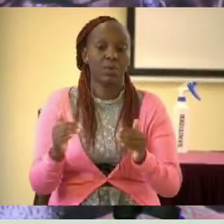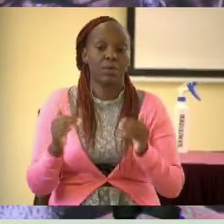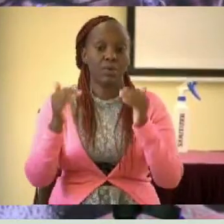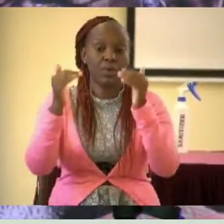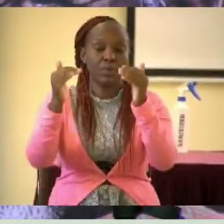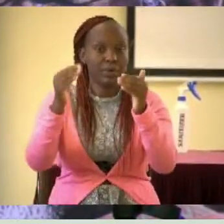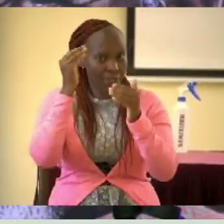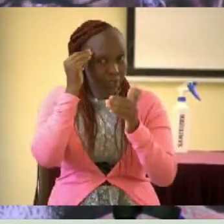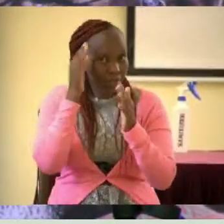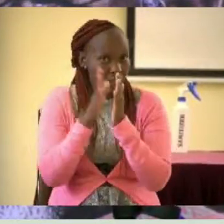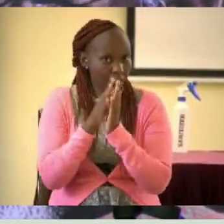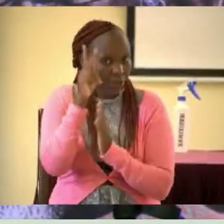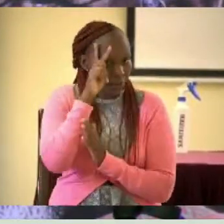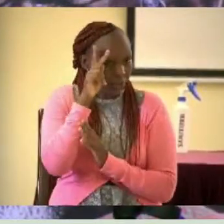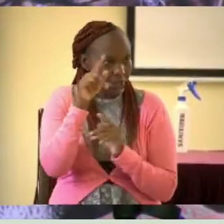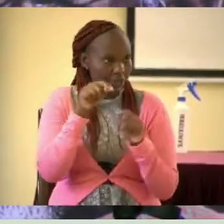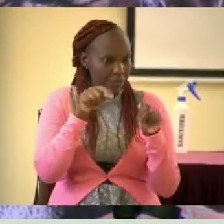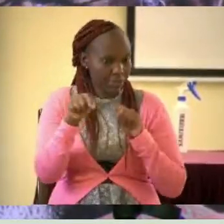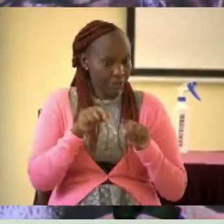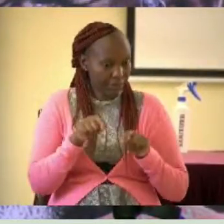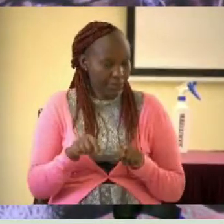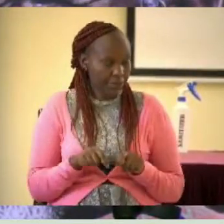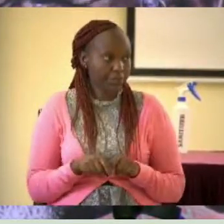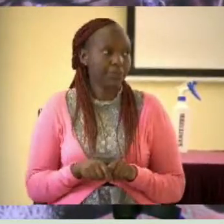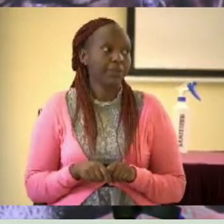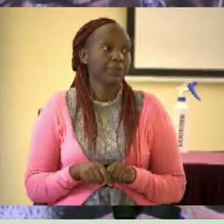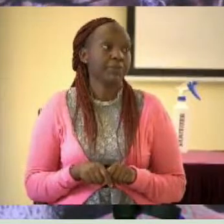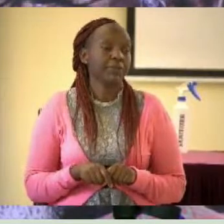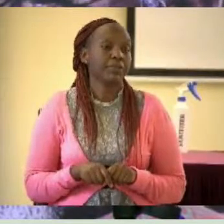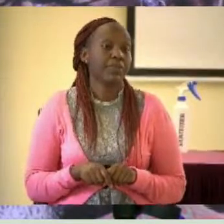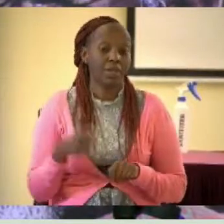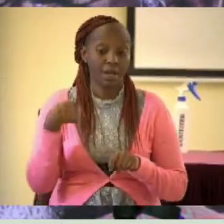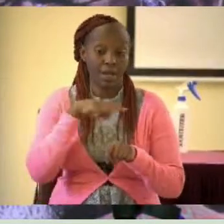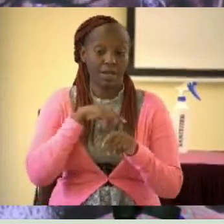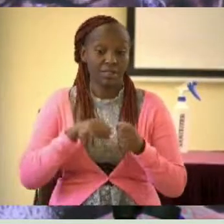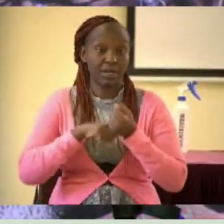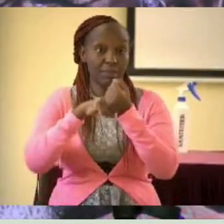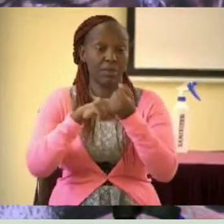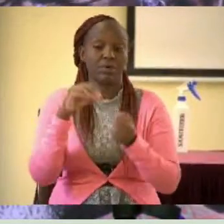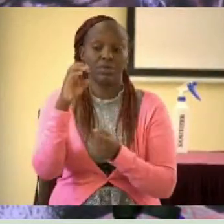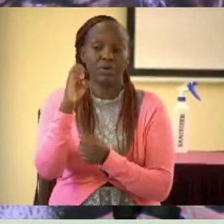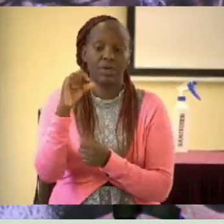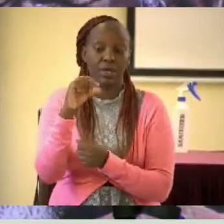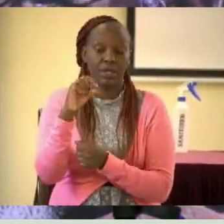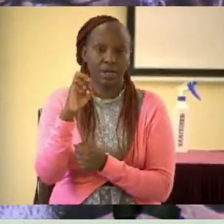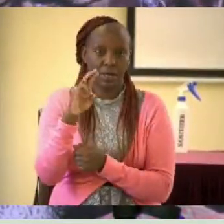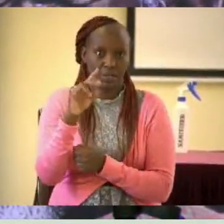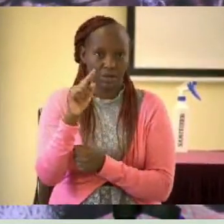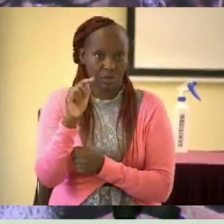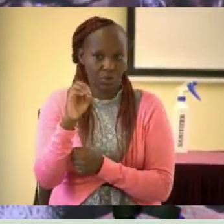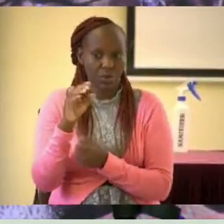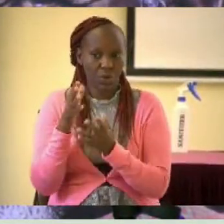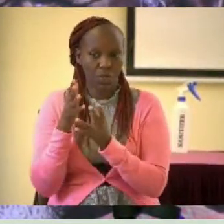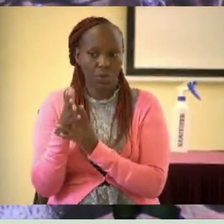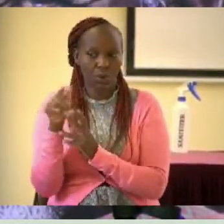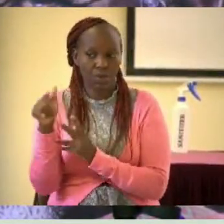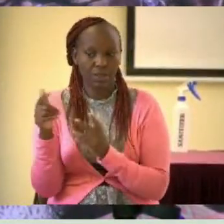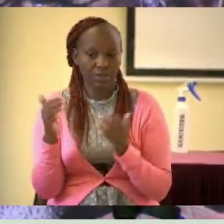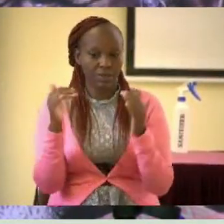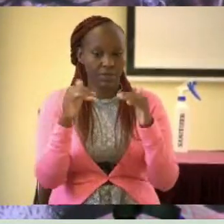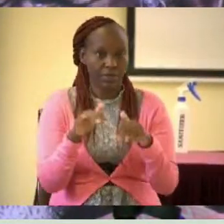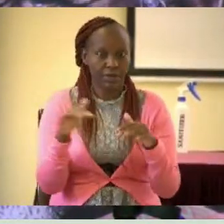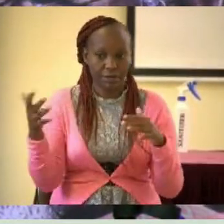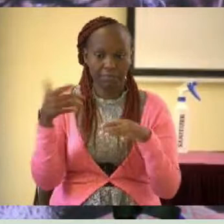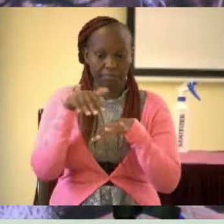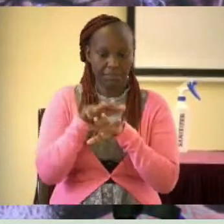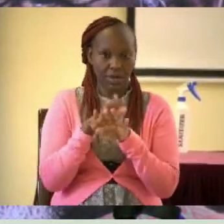and knowledge management. So essentially, our support for Egerton through this conference fits